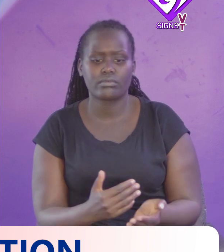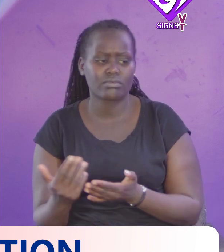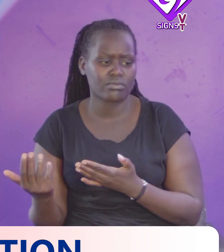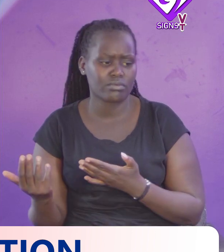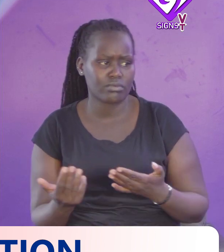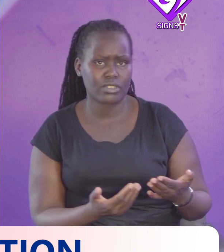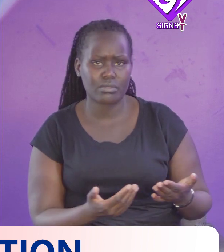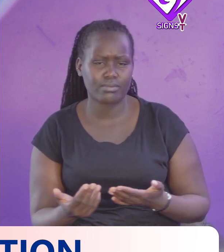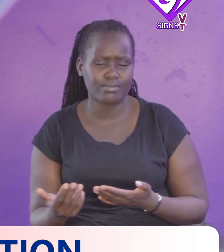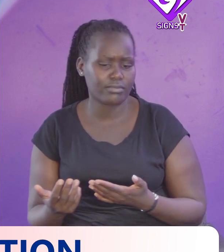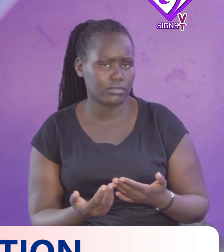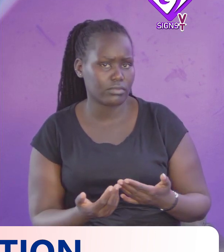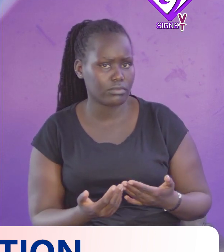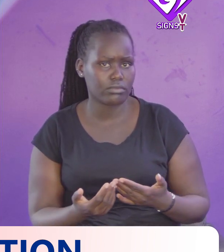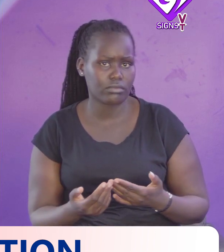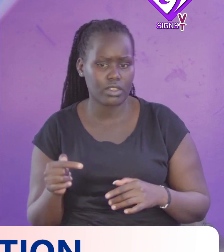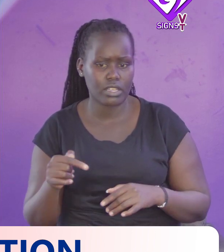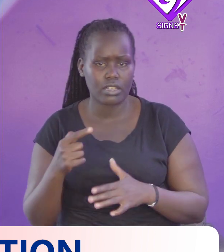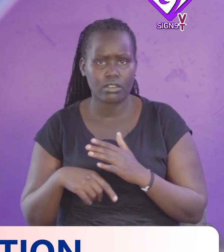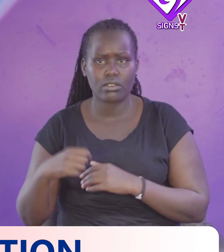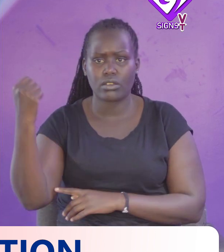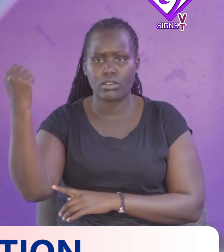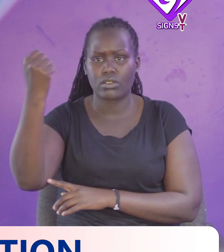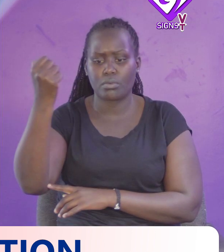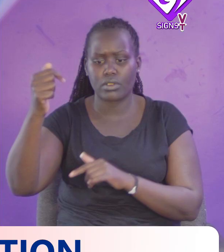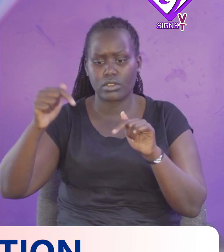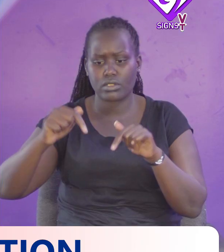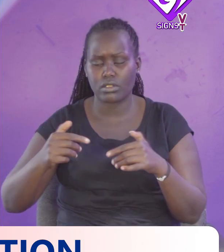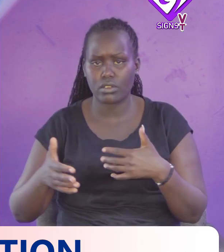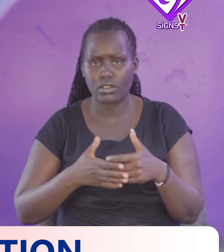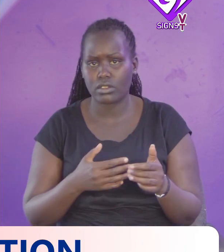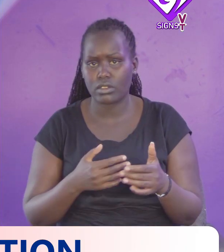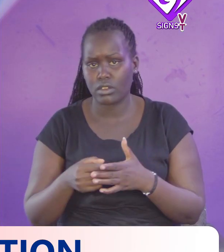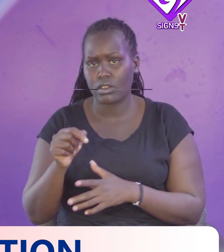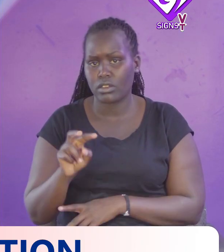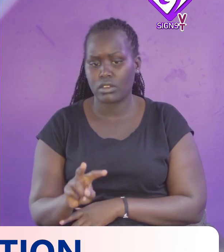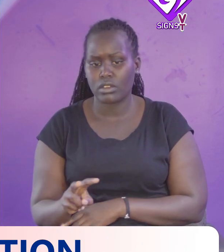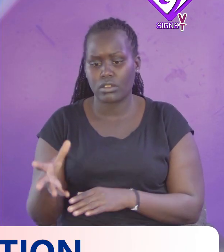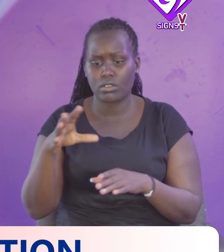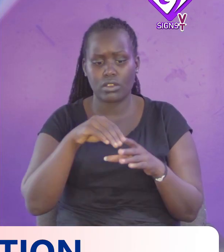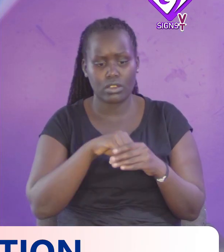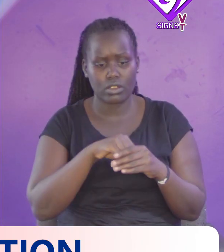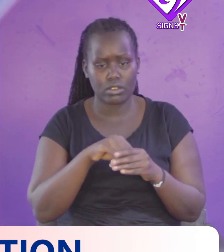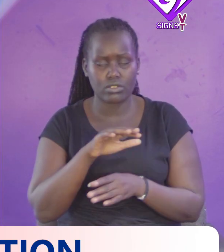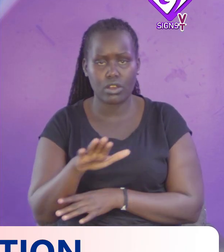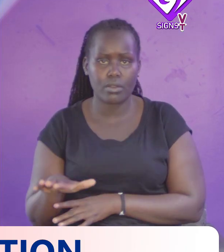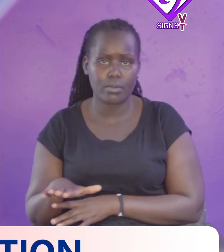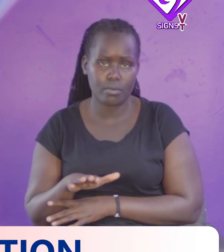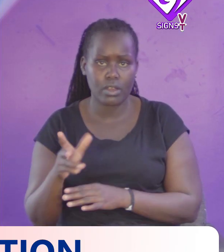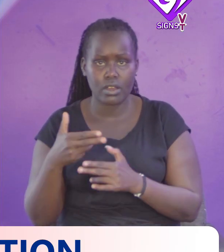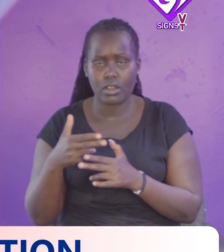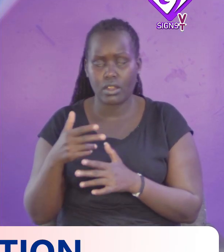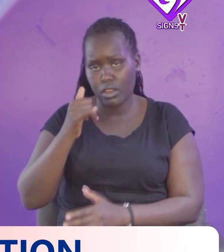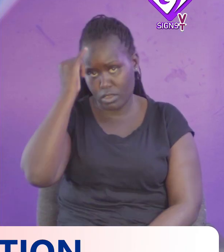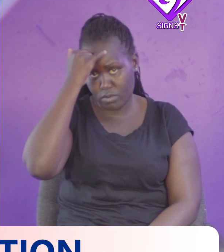Welcome. Karibu sana. This is Politics Today, hapa Science TV, your inclusion platform. My name is